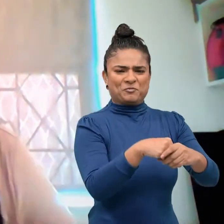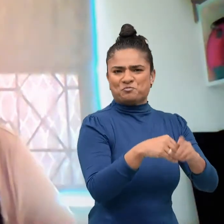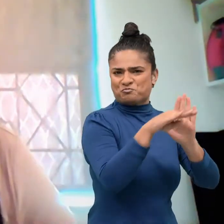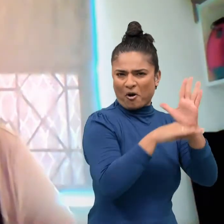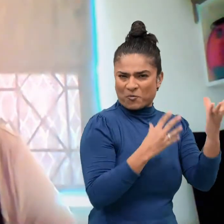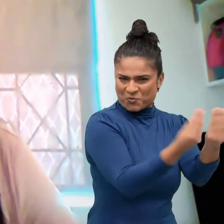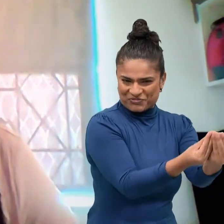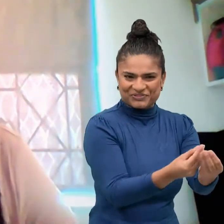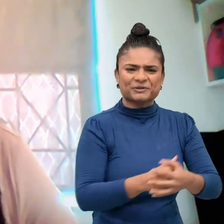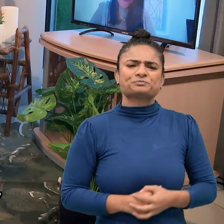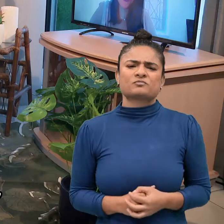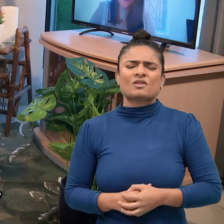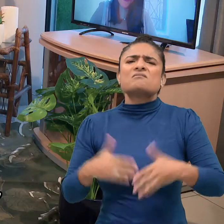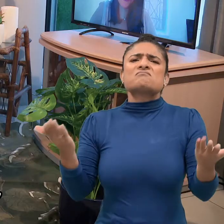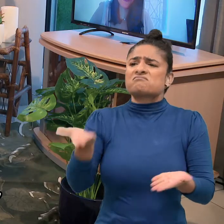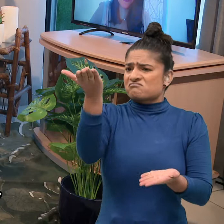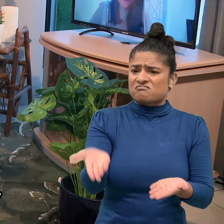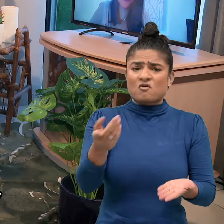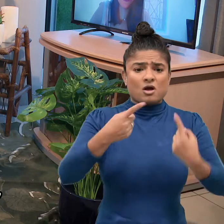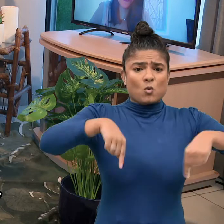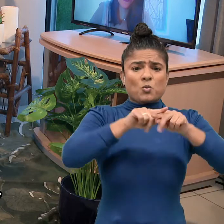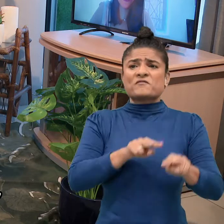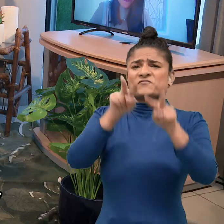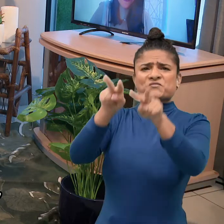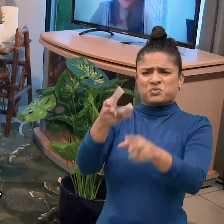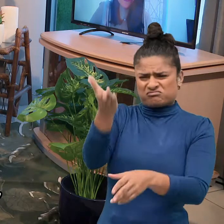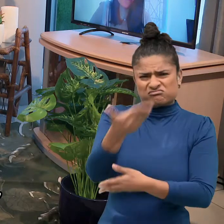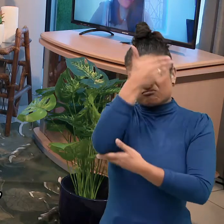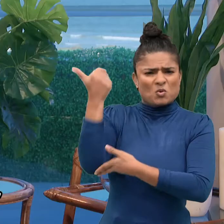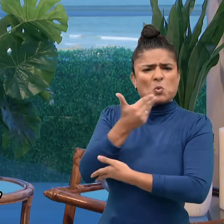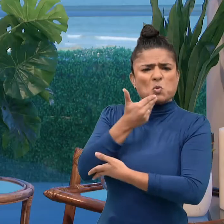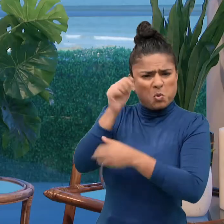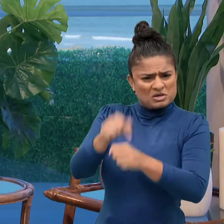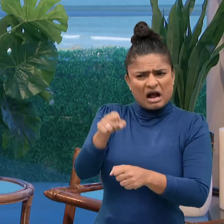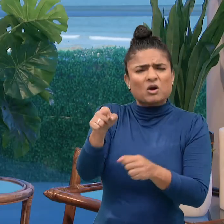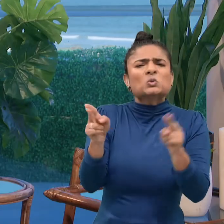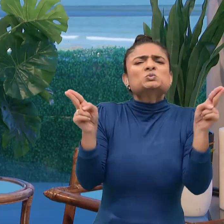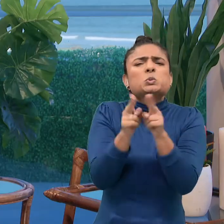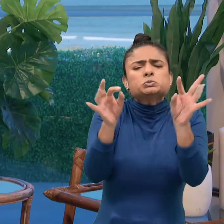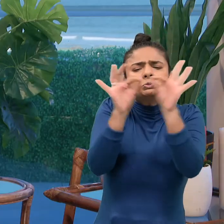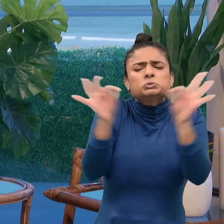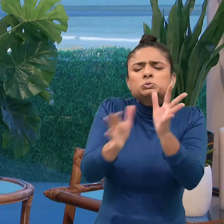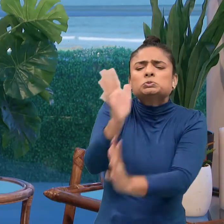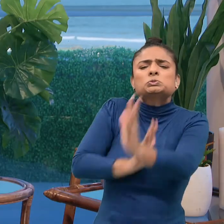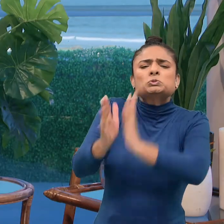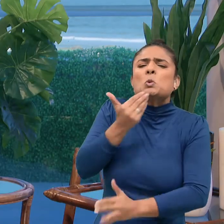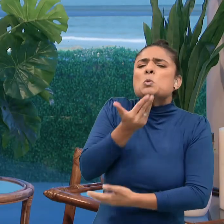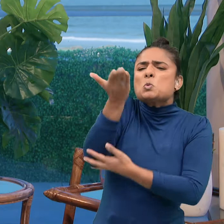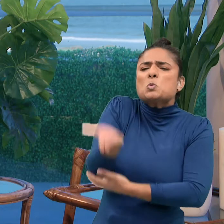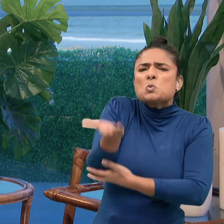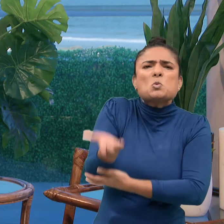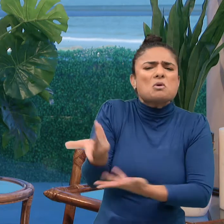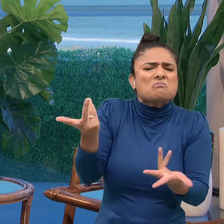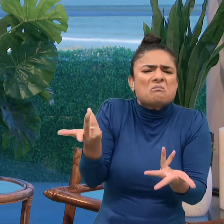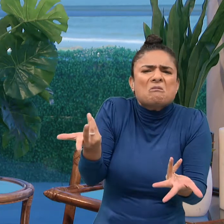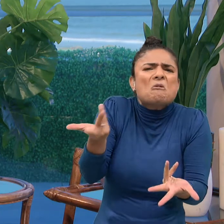be here with you today. So Bernadette, for our viewers at home that don't know who you are, in a couple of short sentences, who is